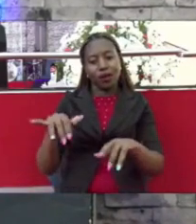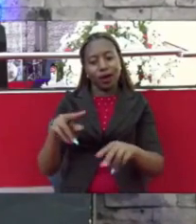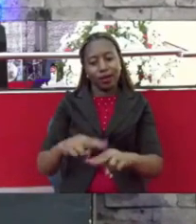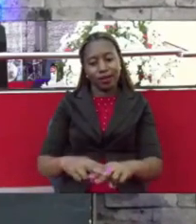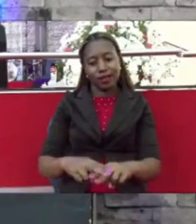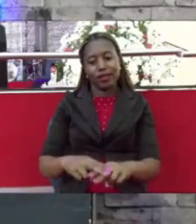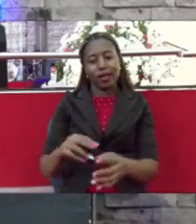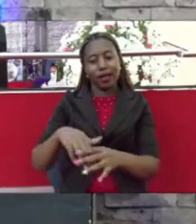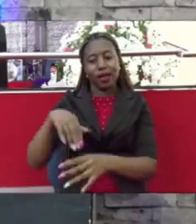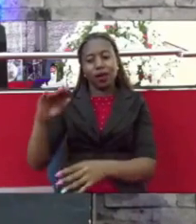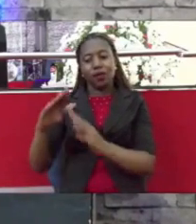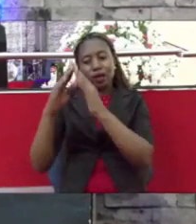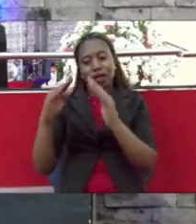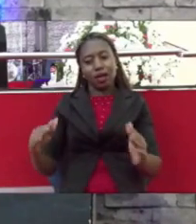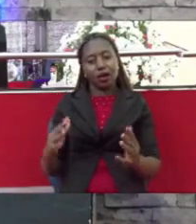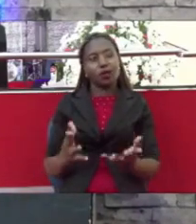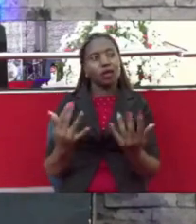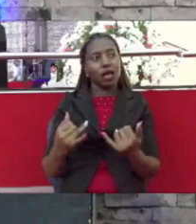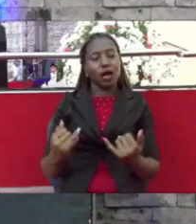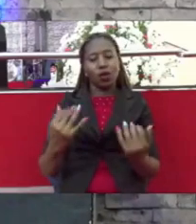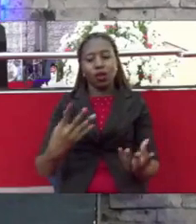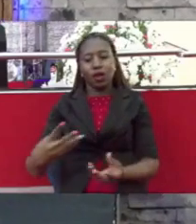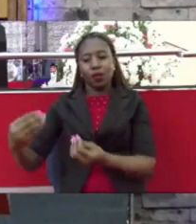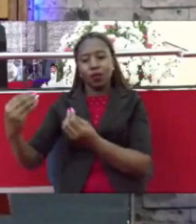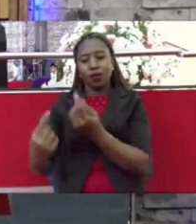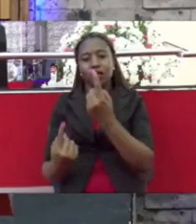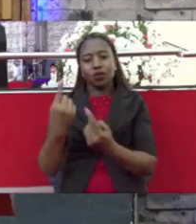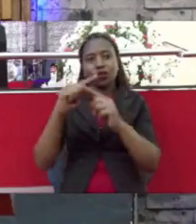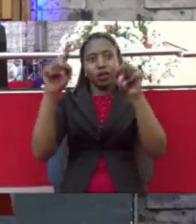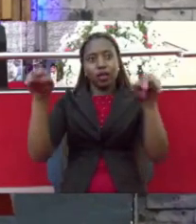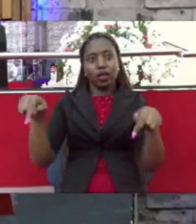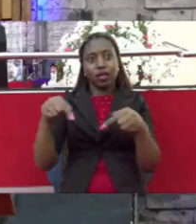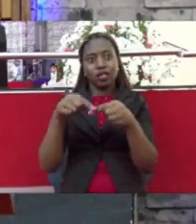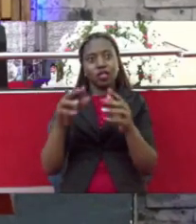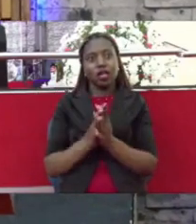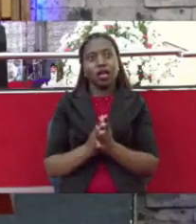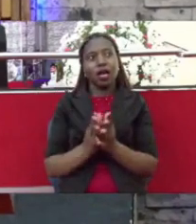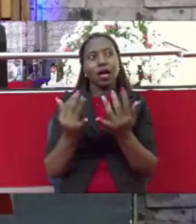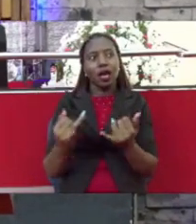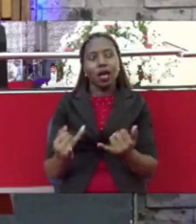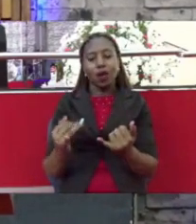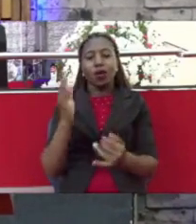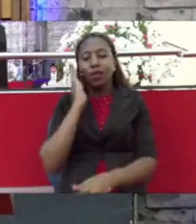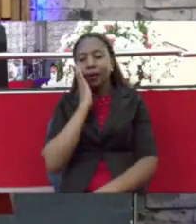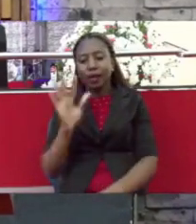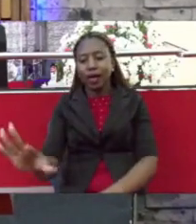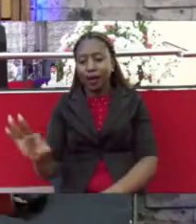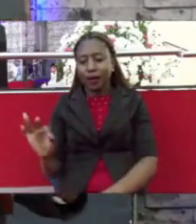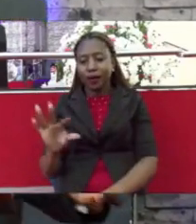veranda. So they went to the kitchen. Kaenda kwenye jikoni. So the mother took the ingredients. Mama akaweza kuchukua